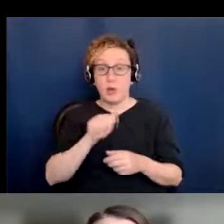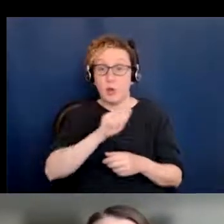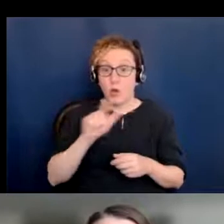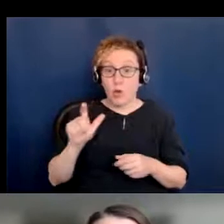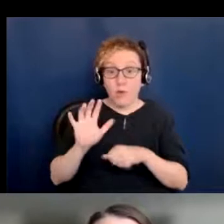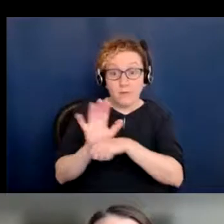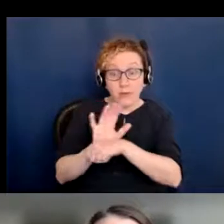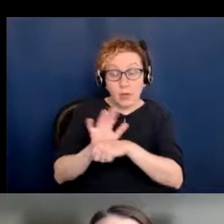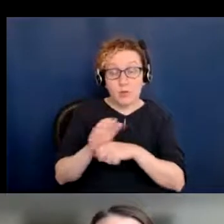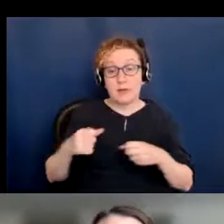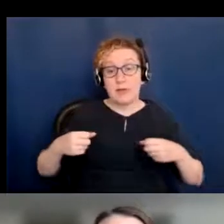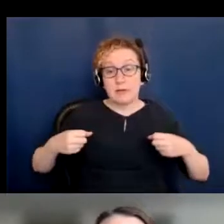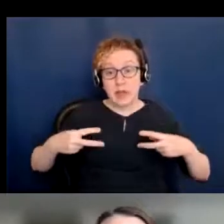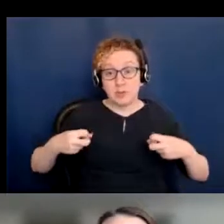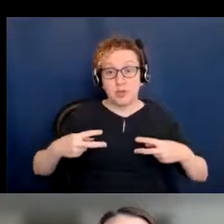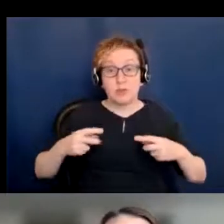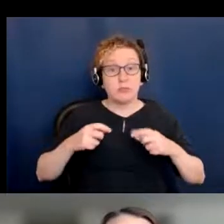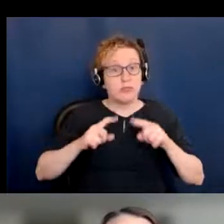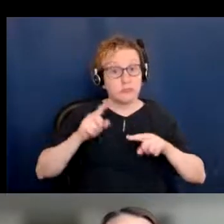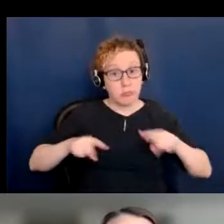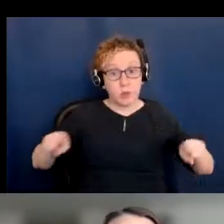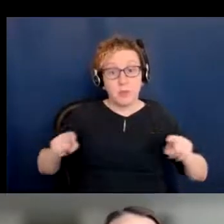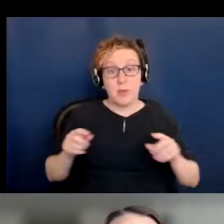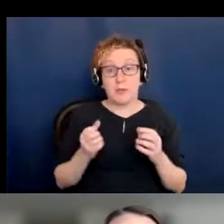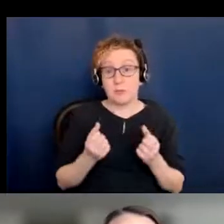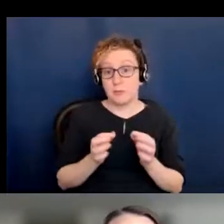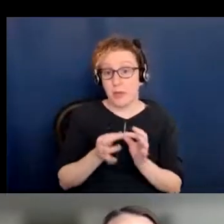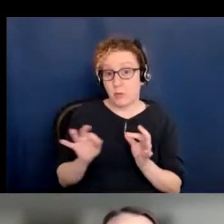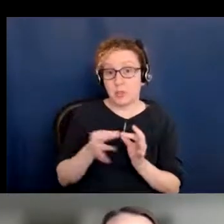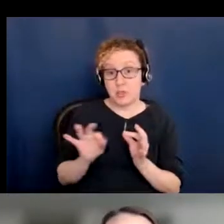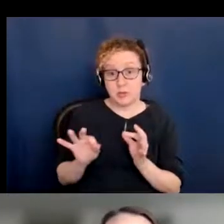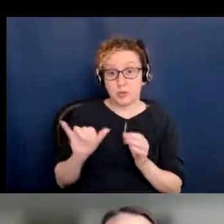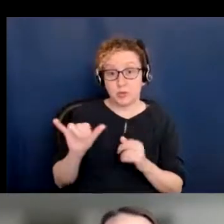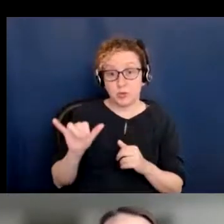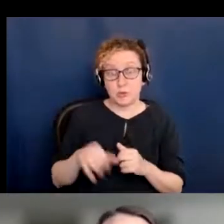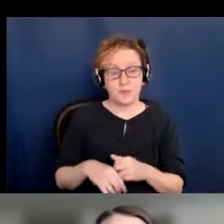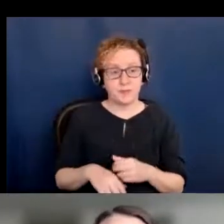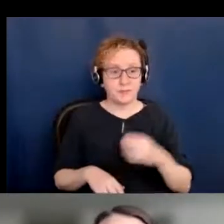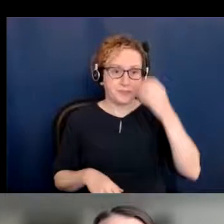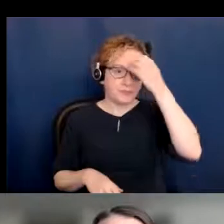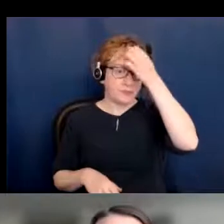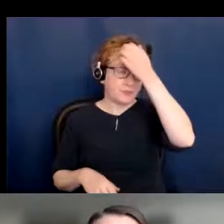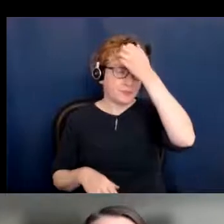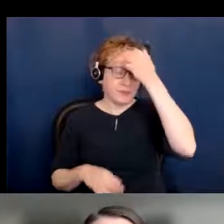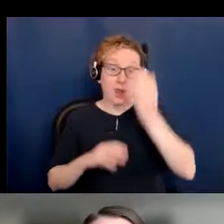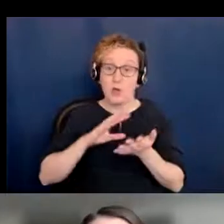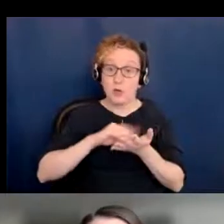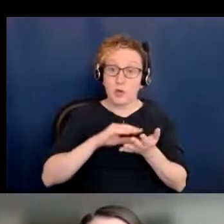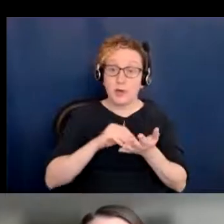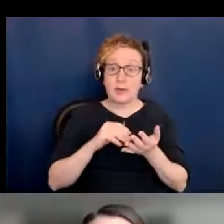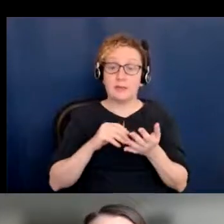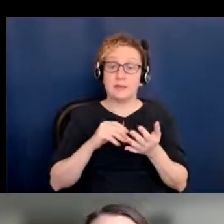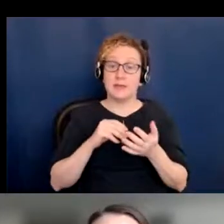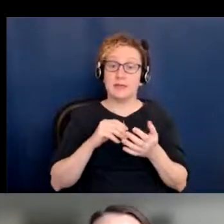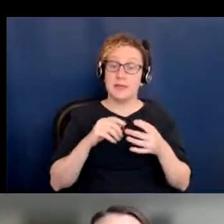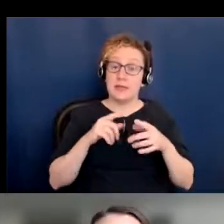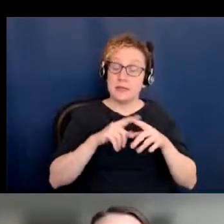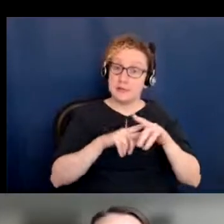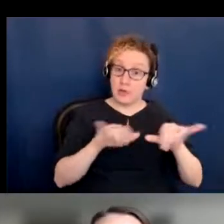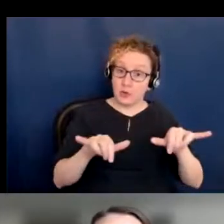multiple languages as well. And the learning is both synchronous and asynchronous. And